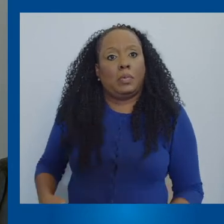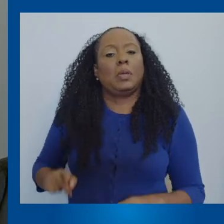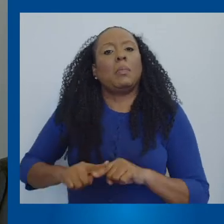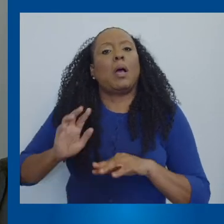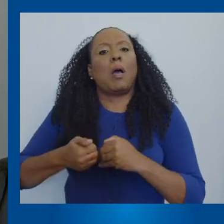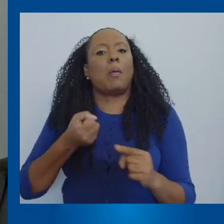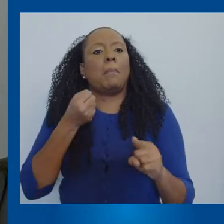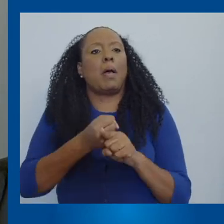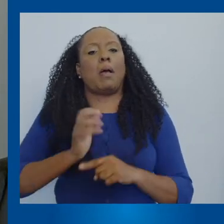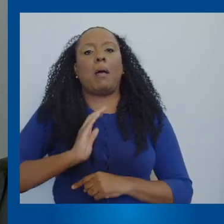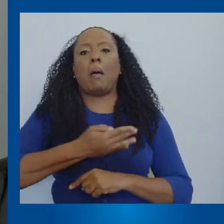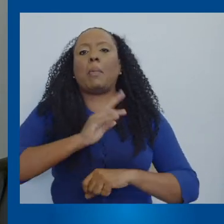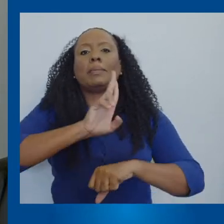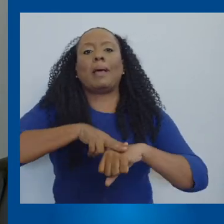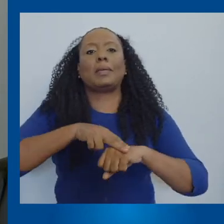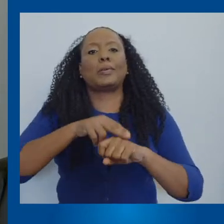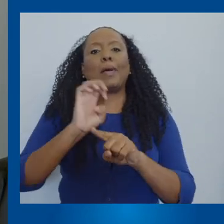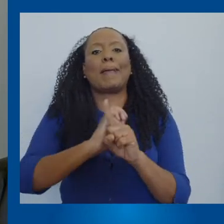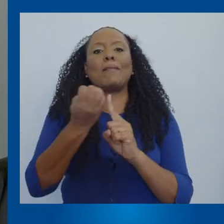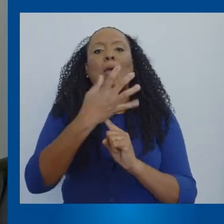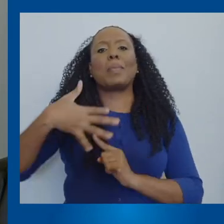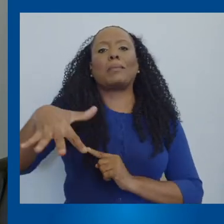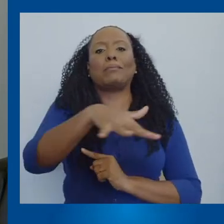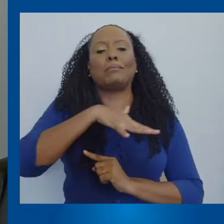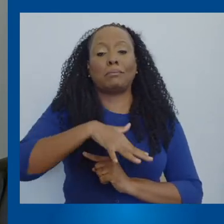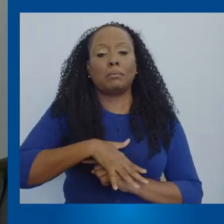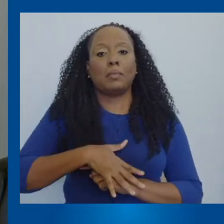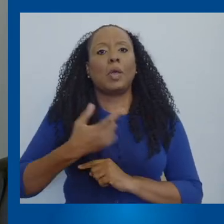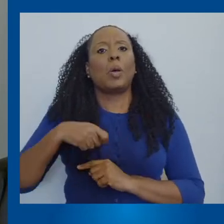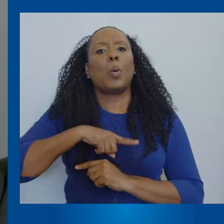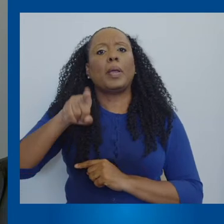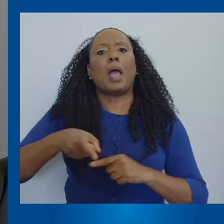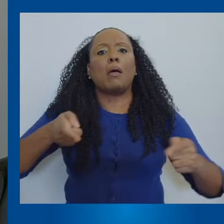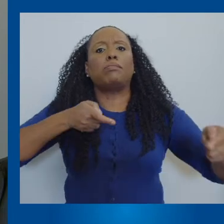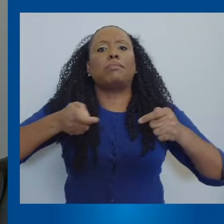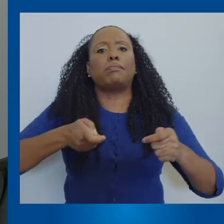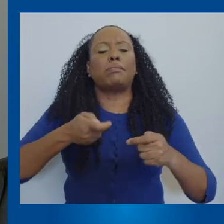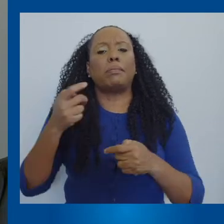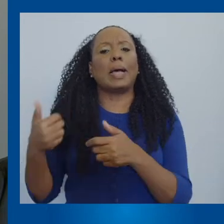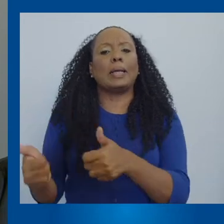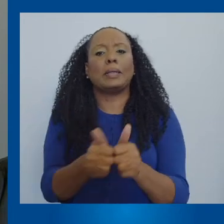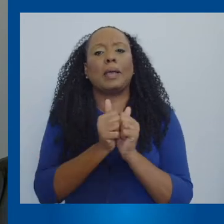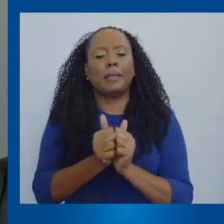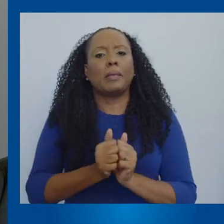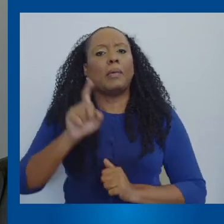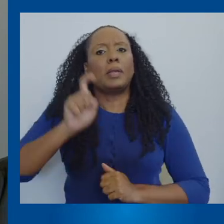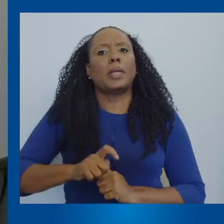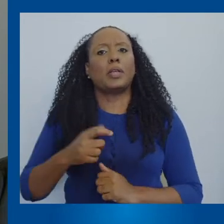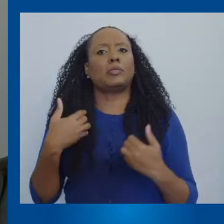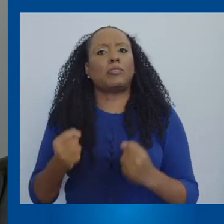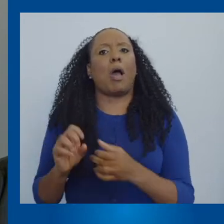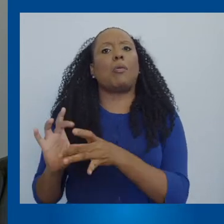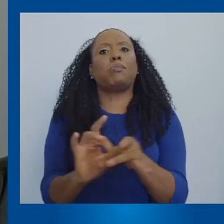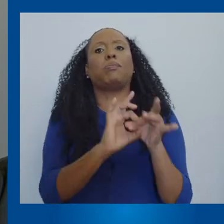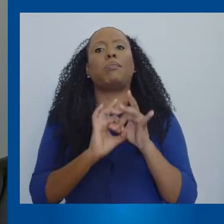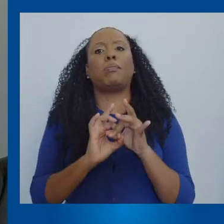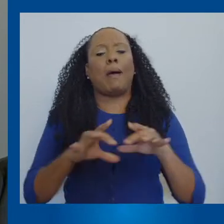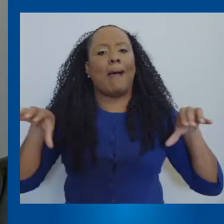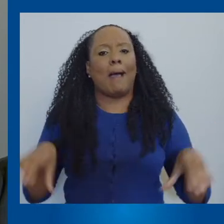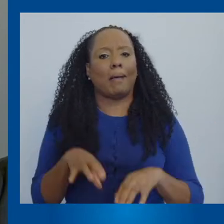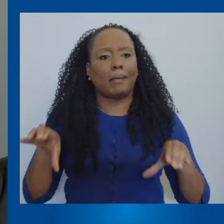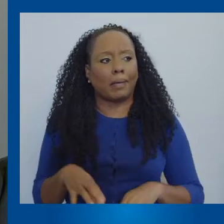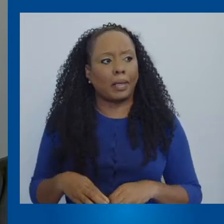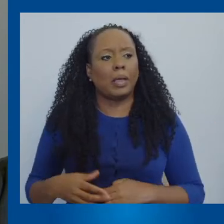natural environment. And unless we tackle them together through bold political action, unless we provide the framework